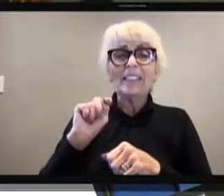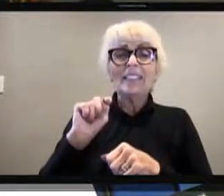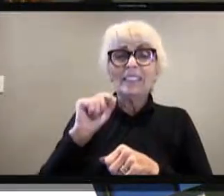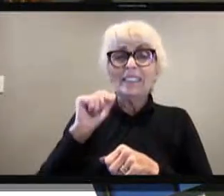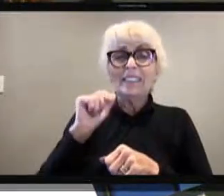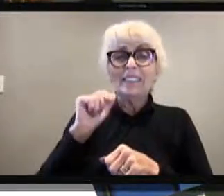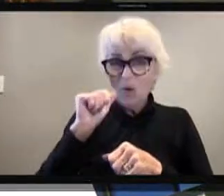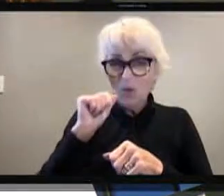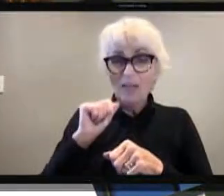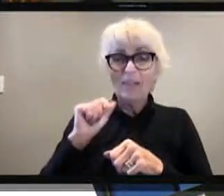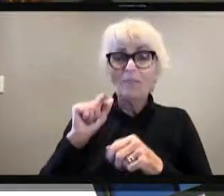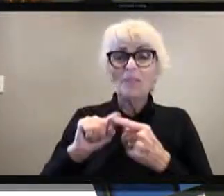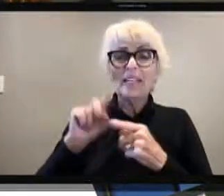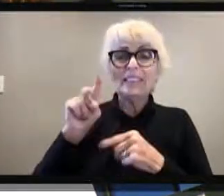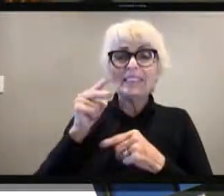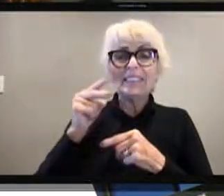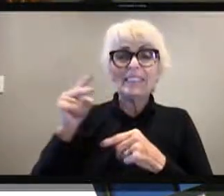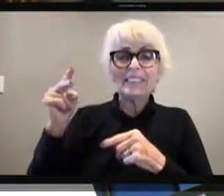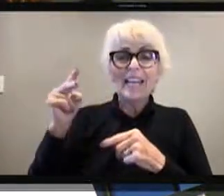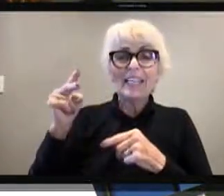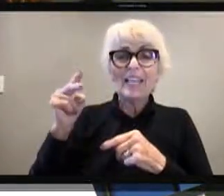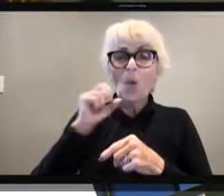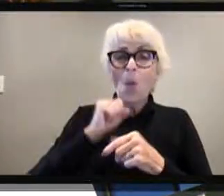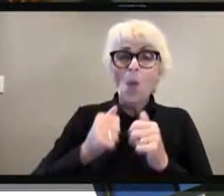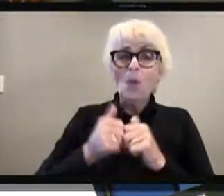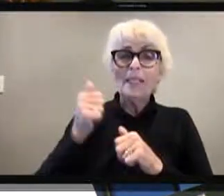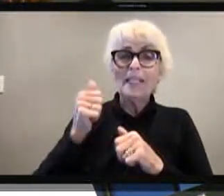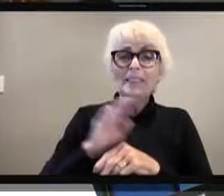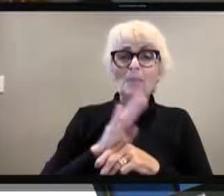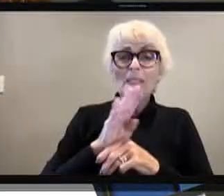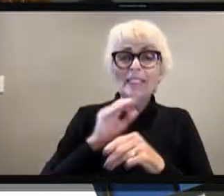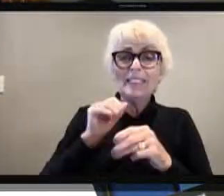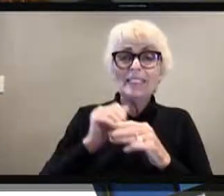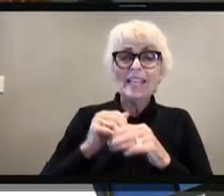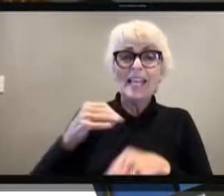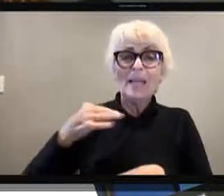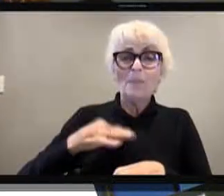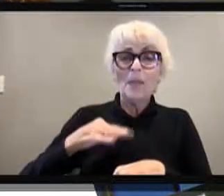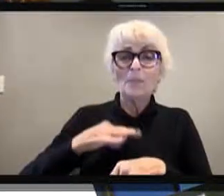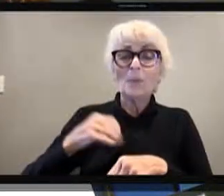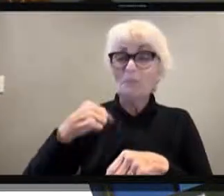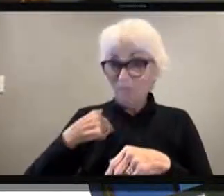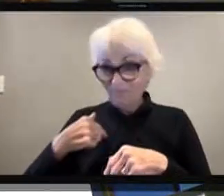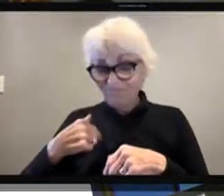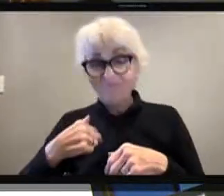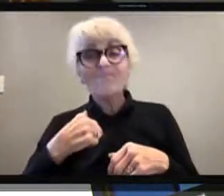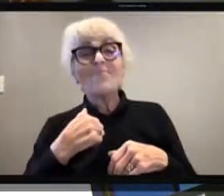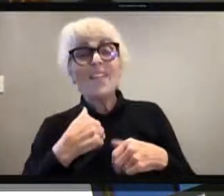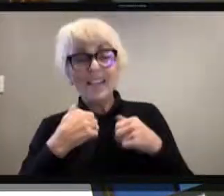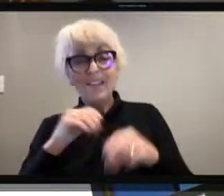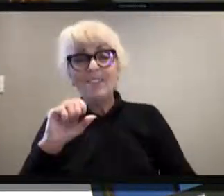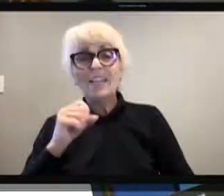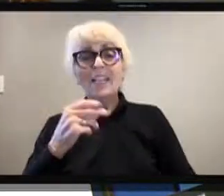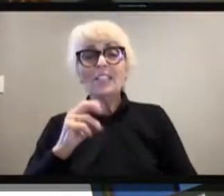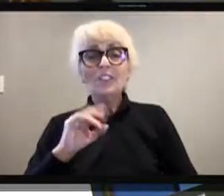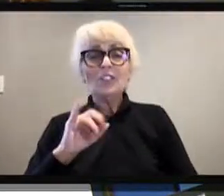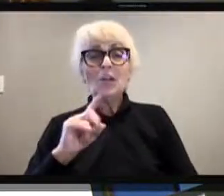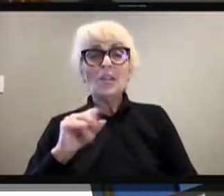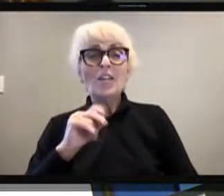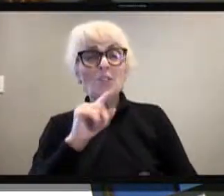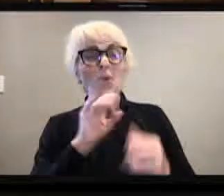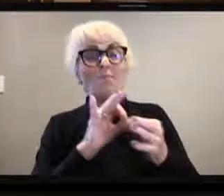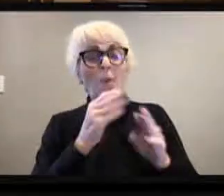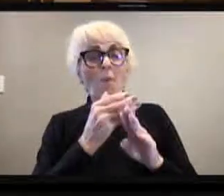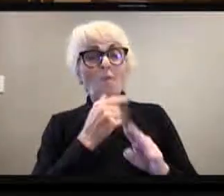correct? Yeah, absolutely. And I live in Sheridan in the West End, and Right. we were speaking before I came in here, and